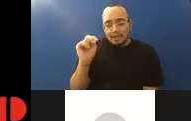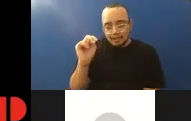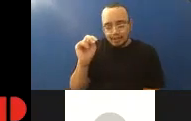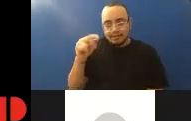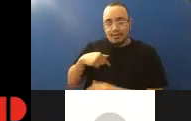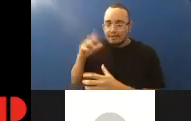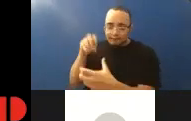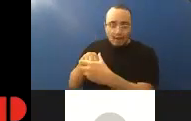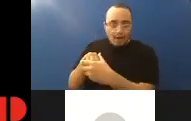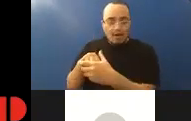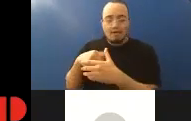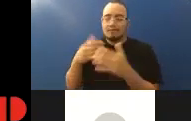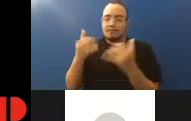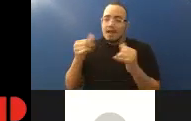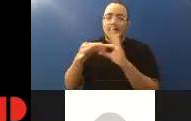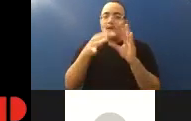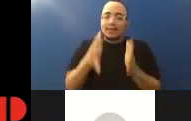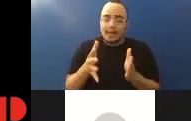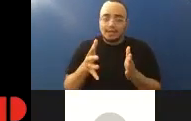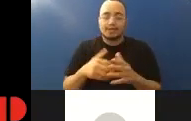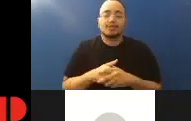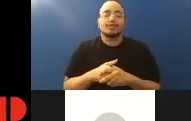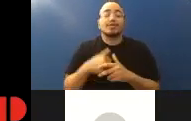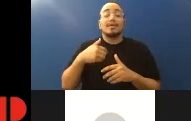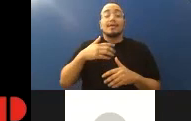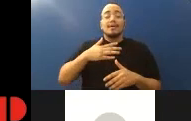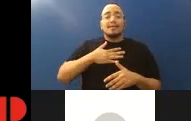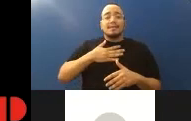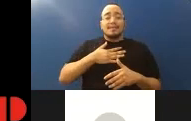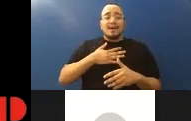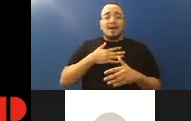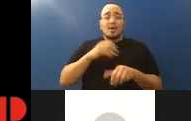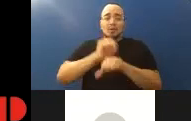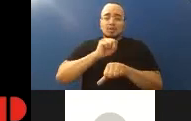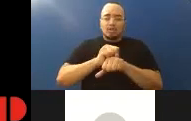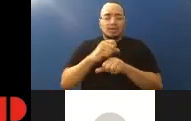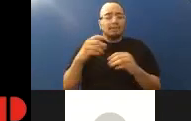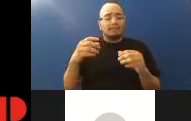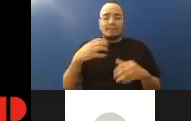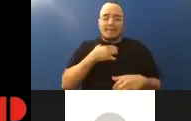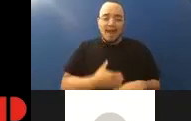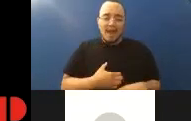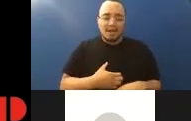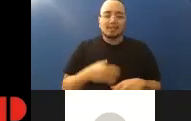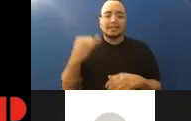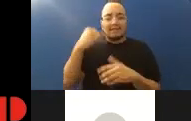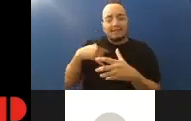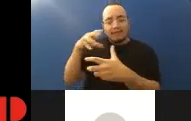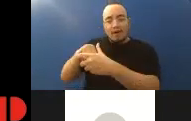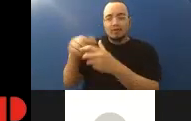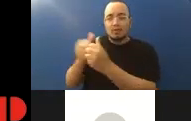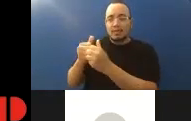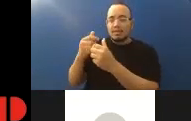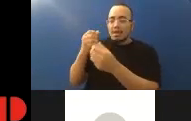am more passionate when it comes to shutting down the mass incarceration system.